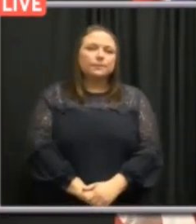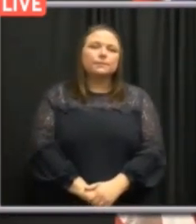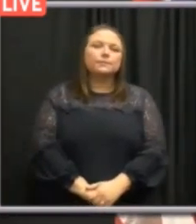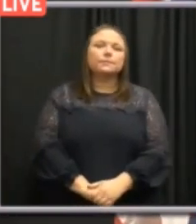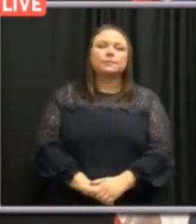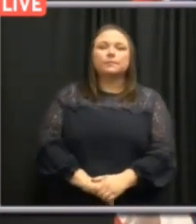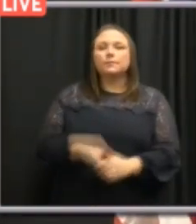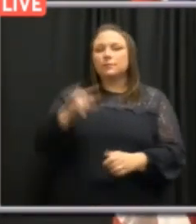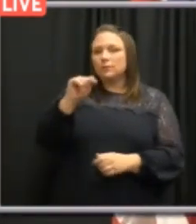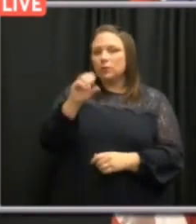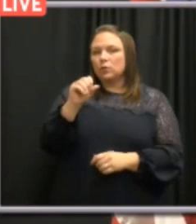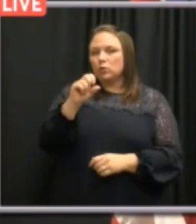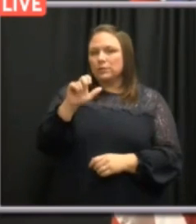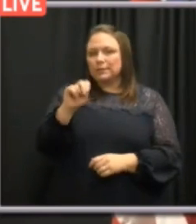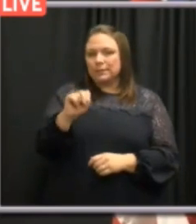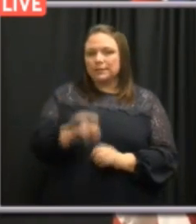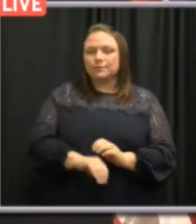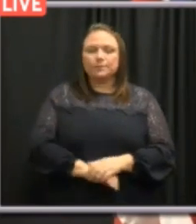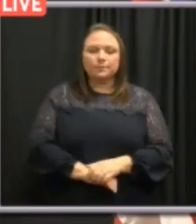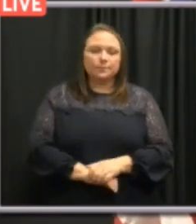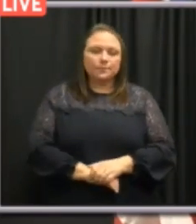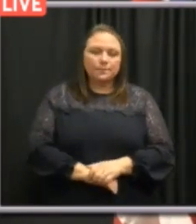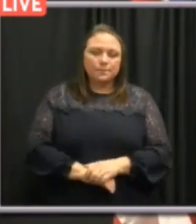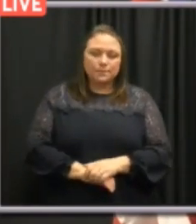Tosin Fakile, News 4. Tosin.